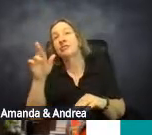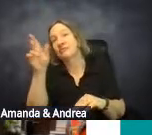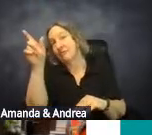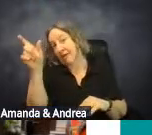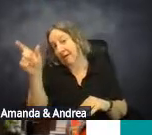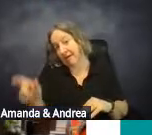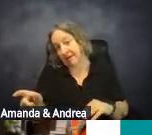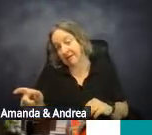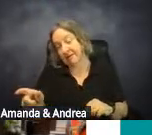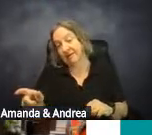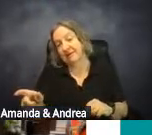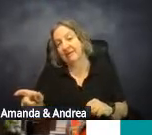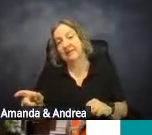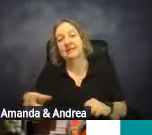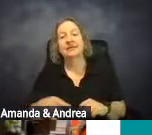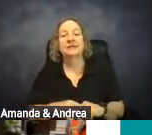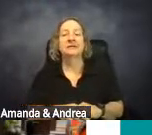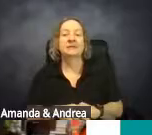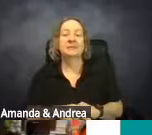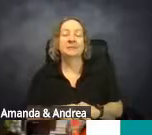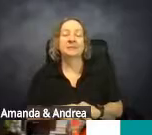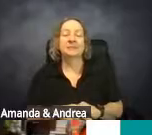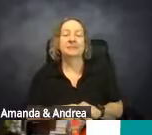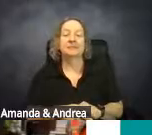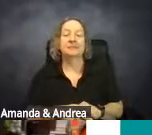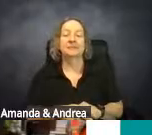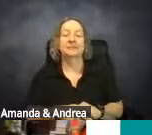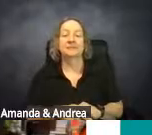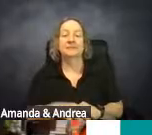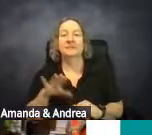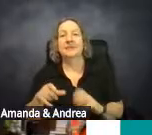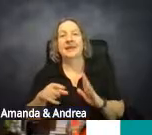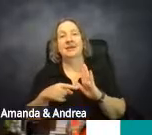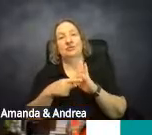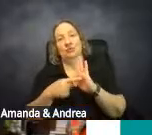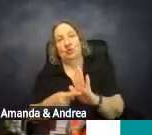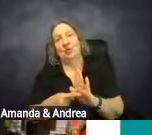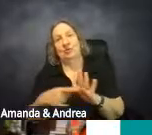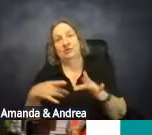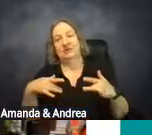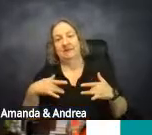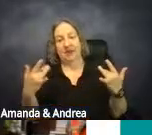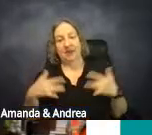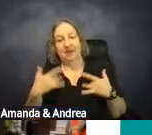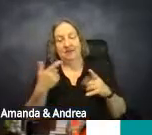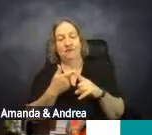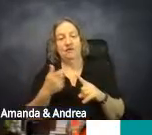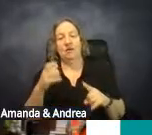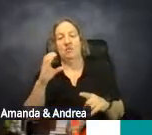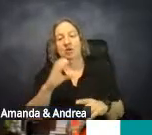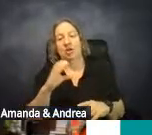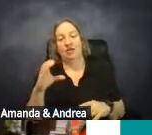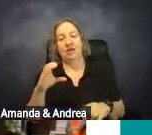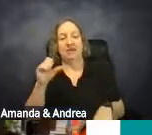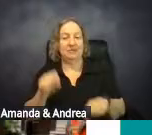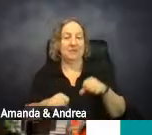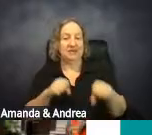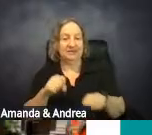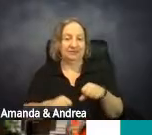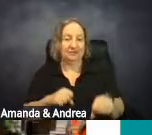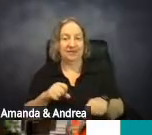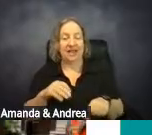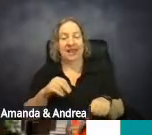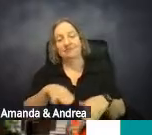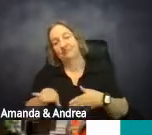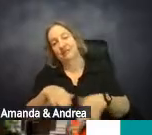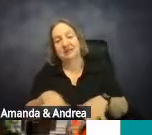slide represents a event that was put on by the Clark County Bicycle and Pedestrian